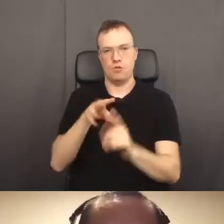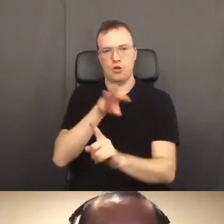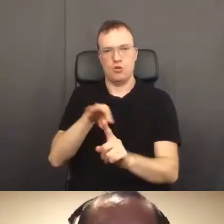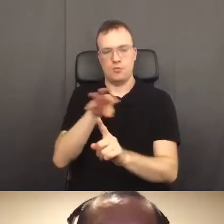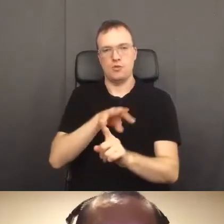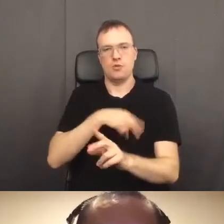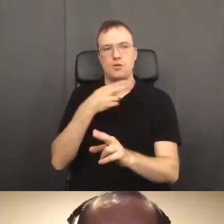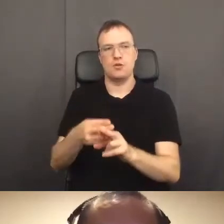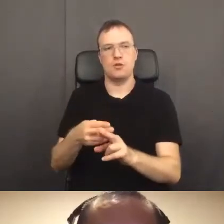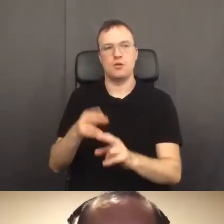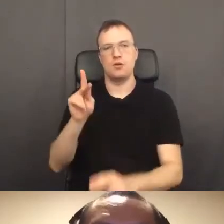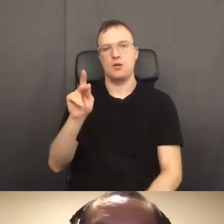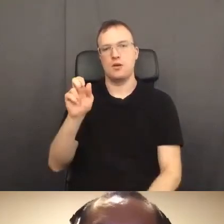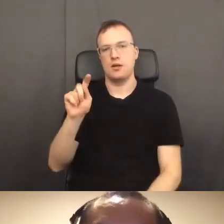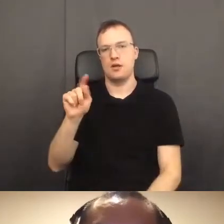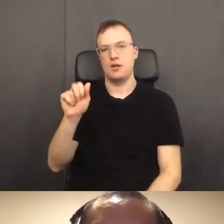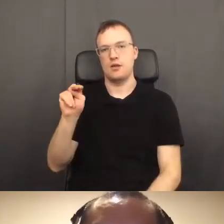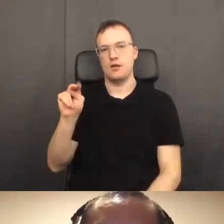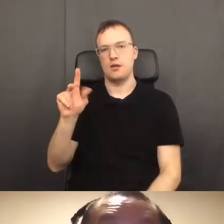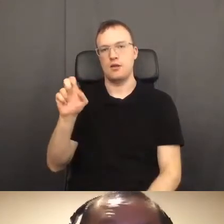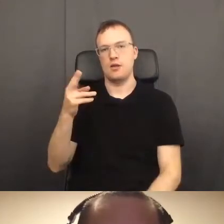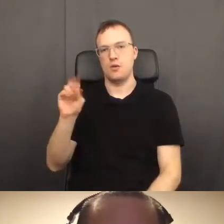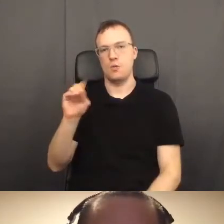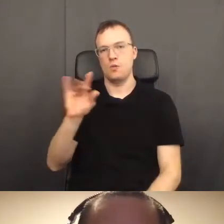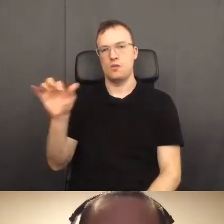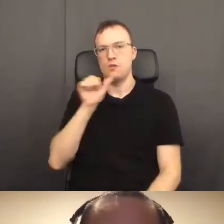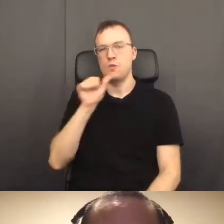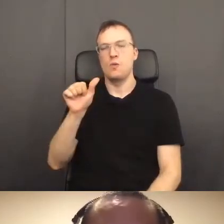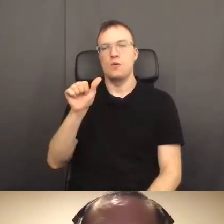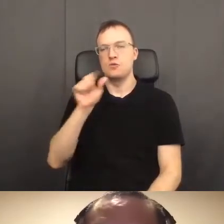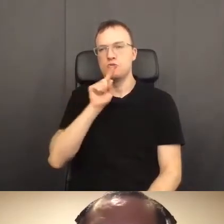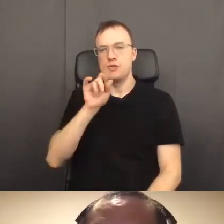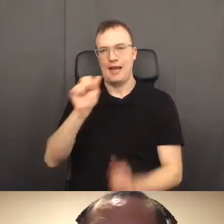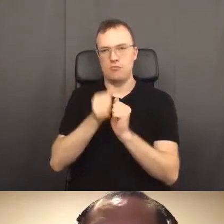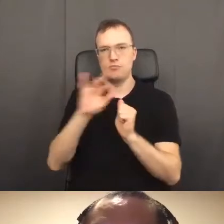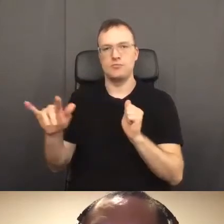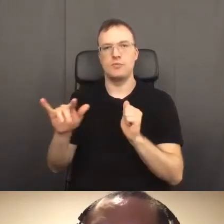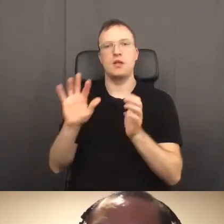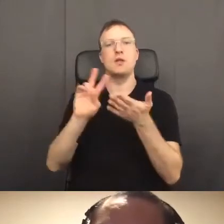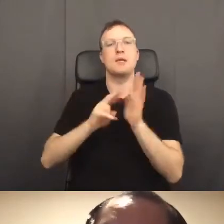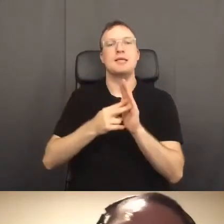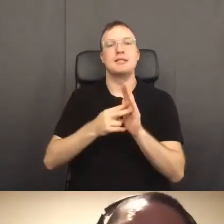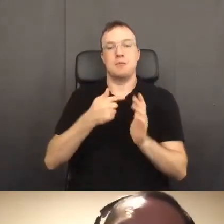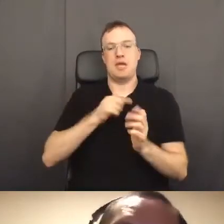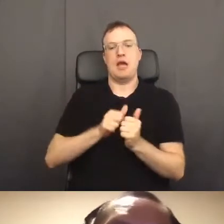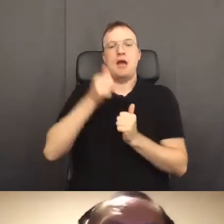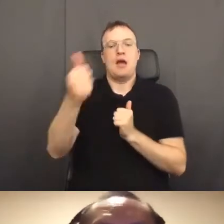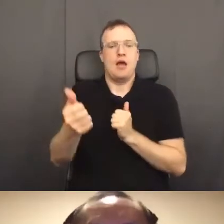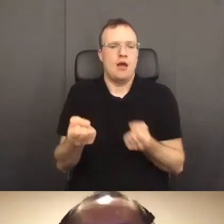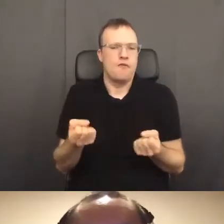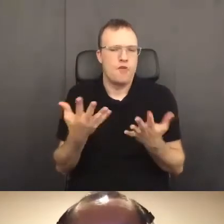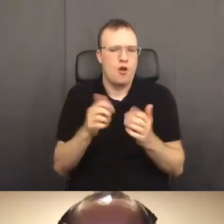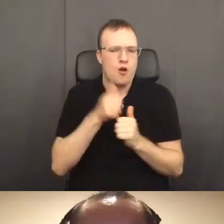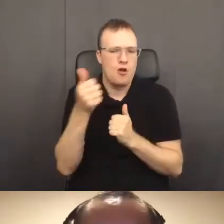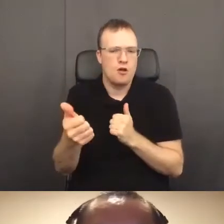is called Ketan Leho, which is like how far am I? It's out right now. It's like I'm